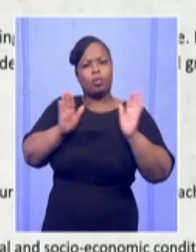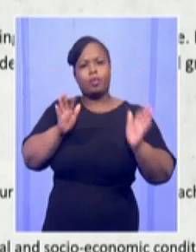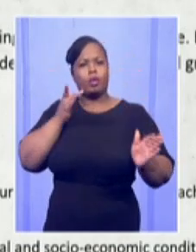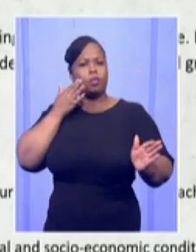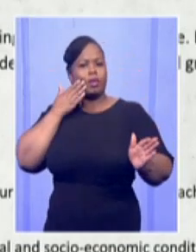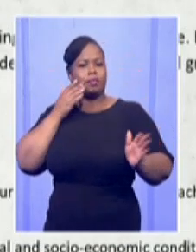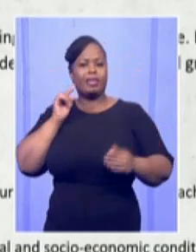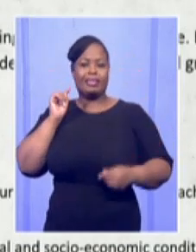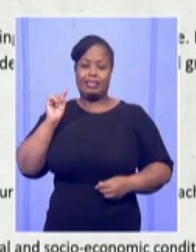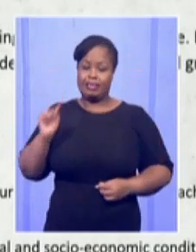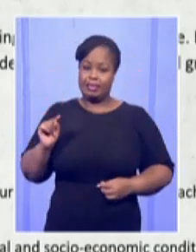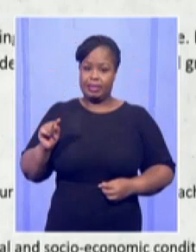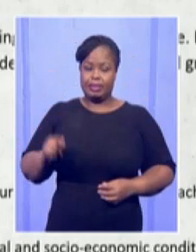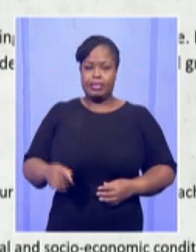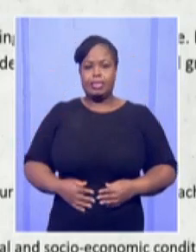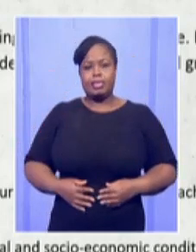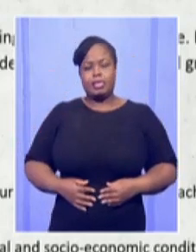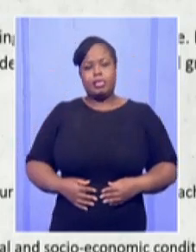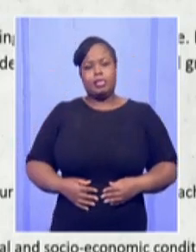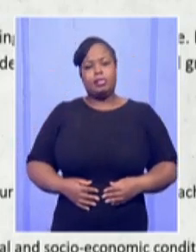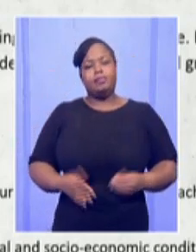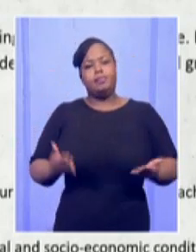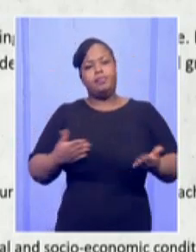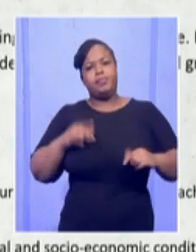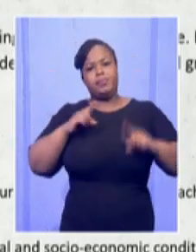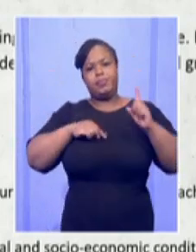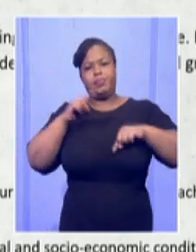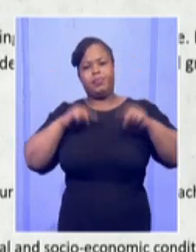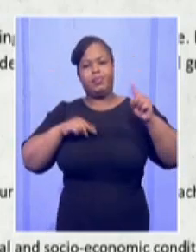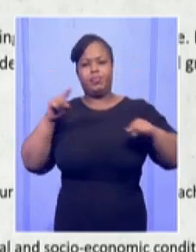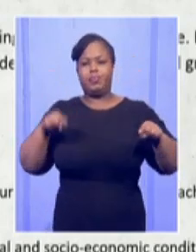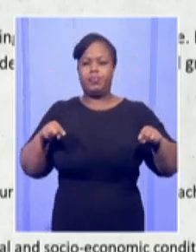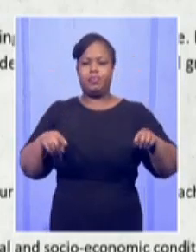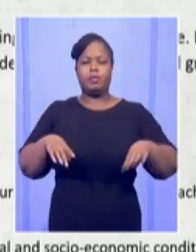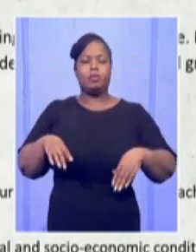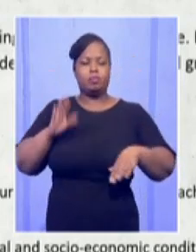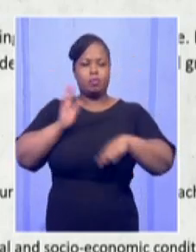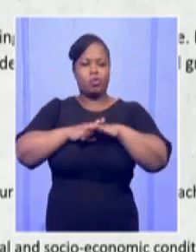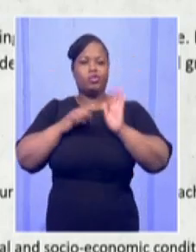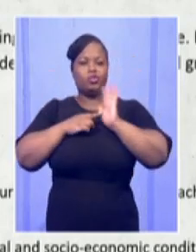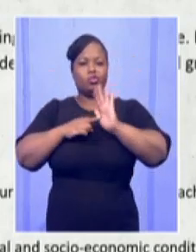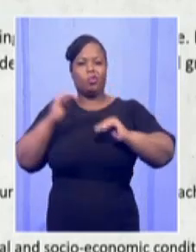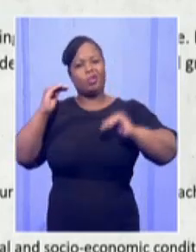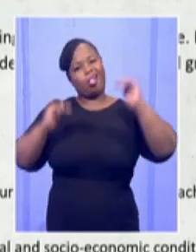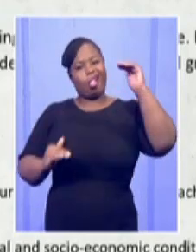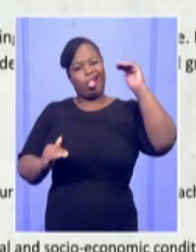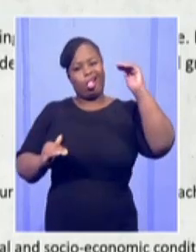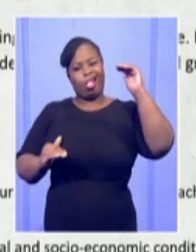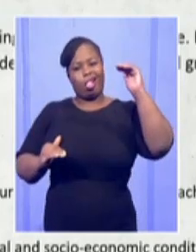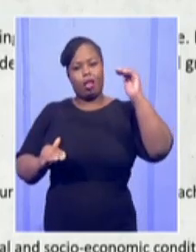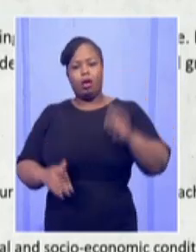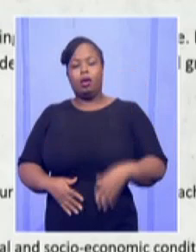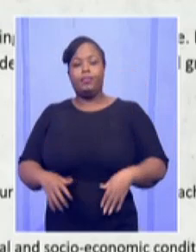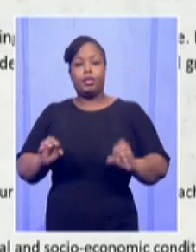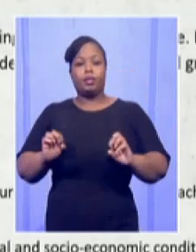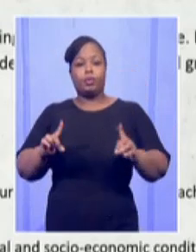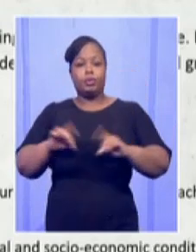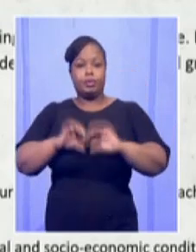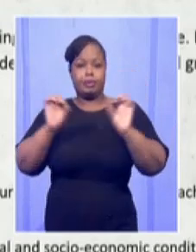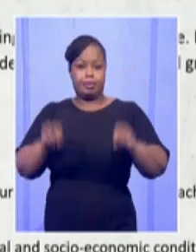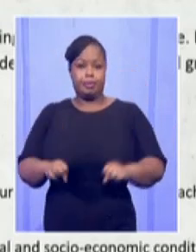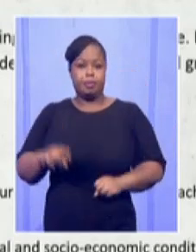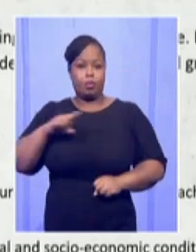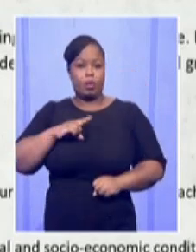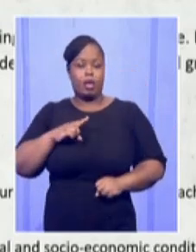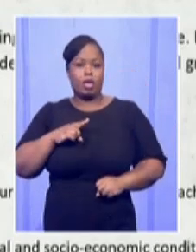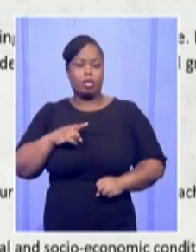these wide inequalities that existed in our education systems, that when an option